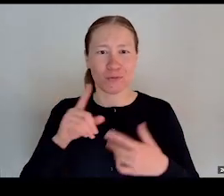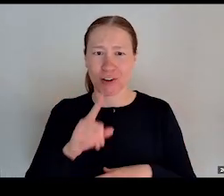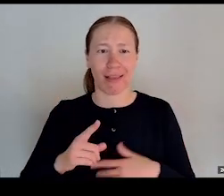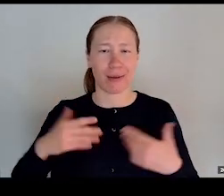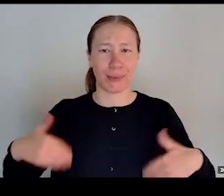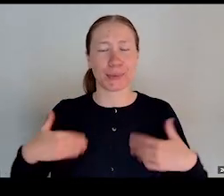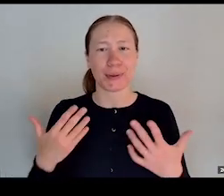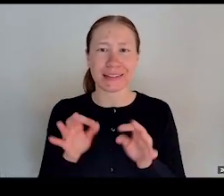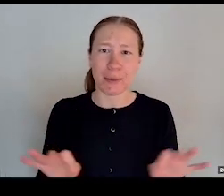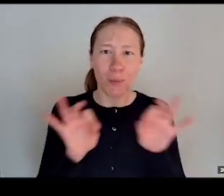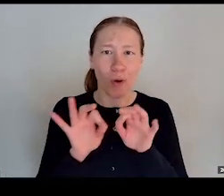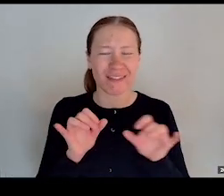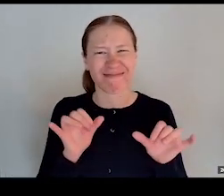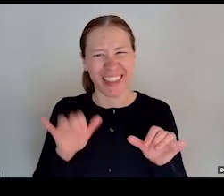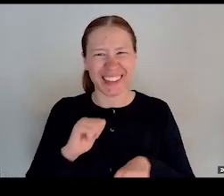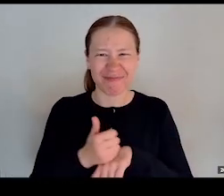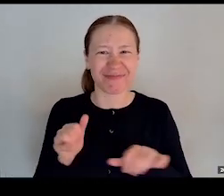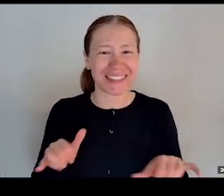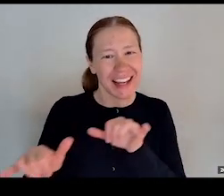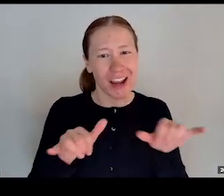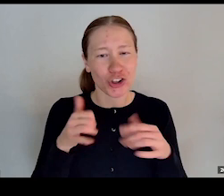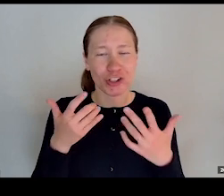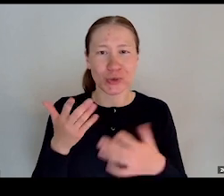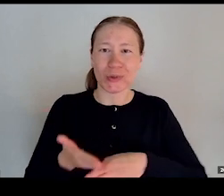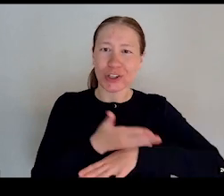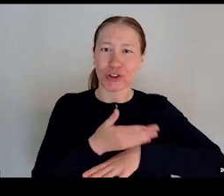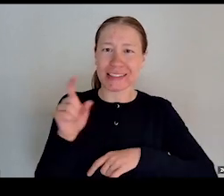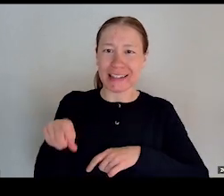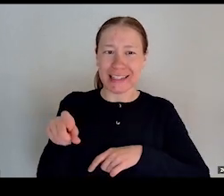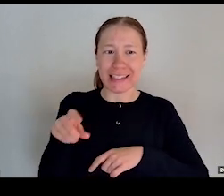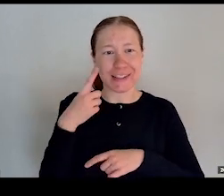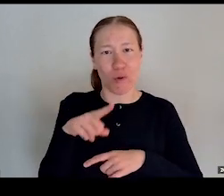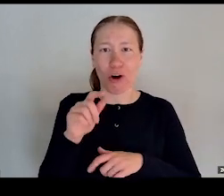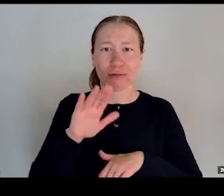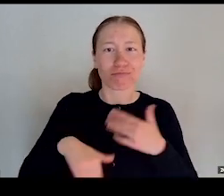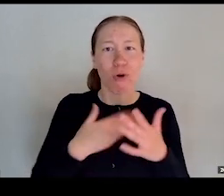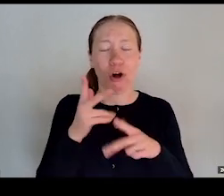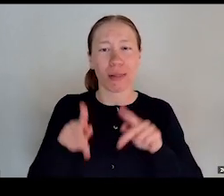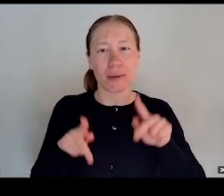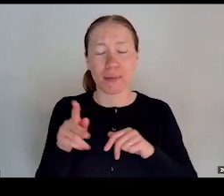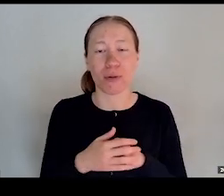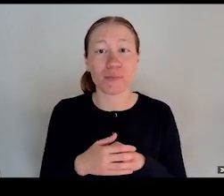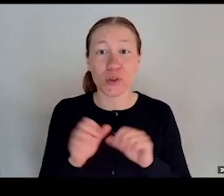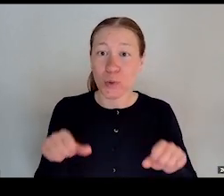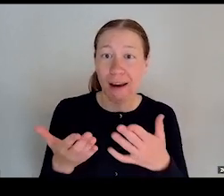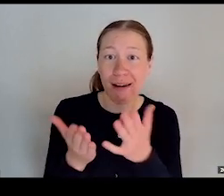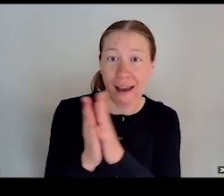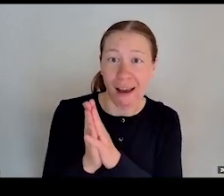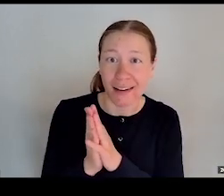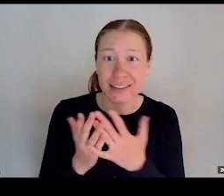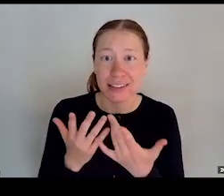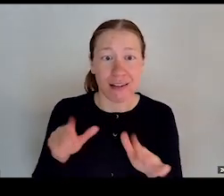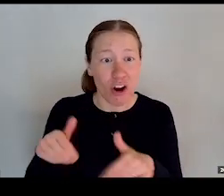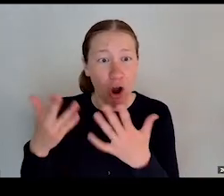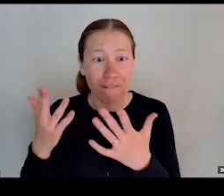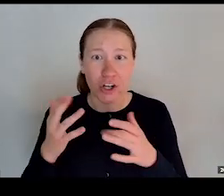standard. This helps to increase the access needs for individuals. Ask for and offer individual preferences